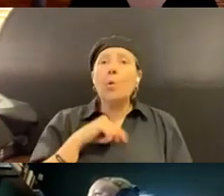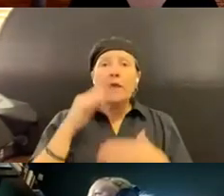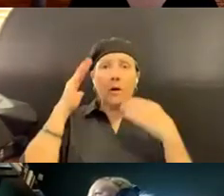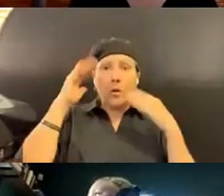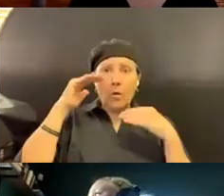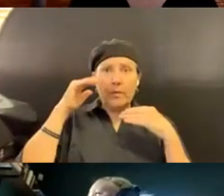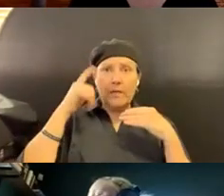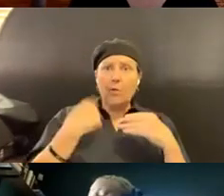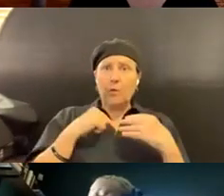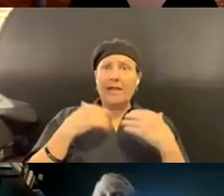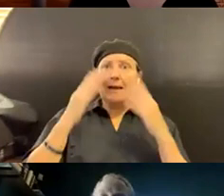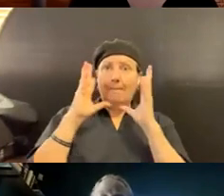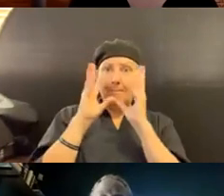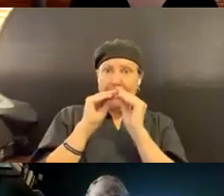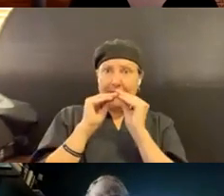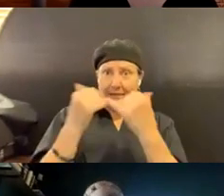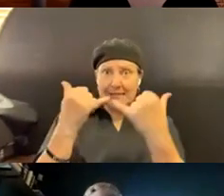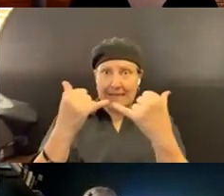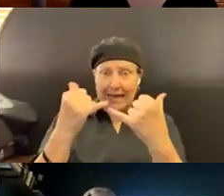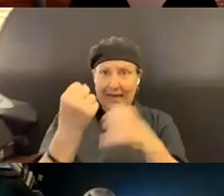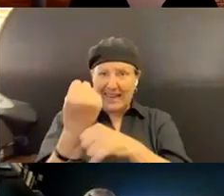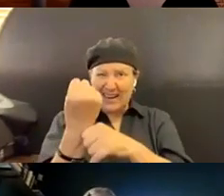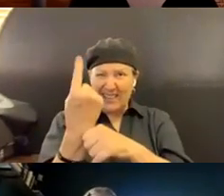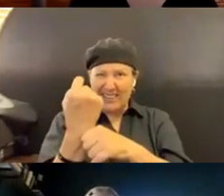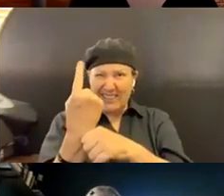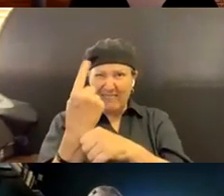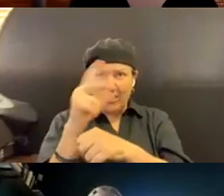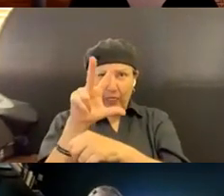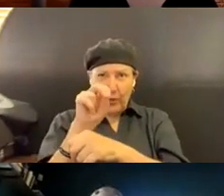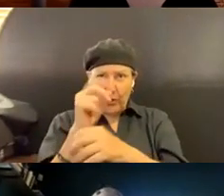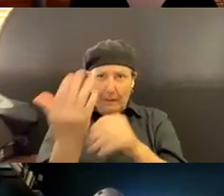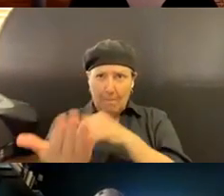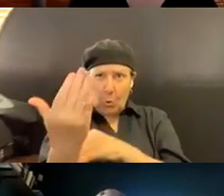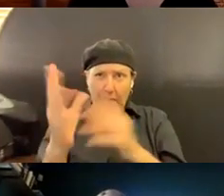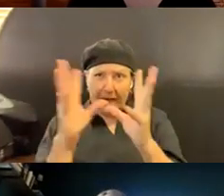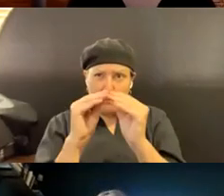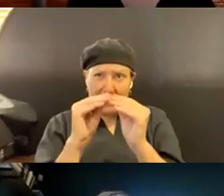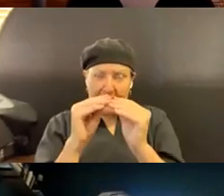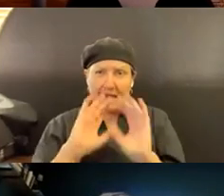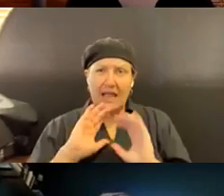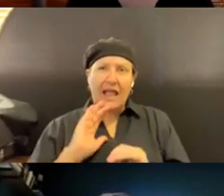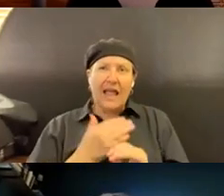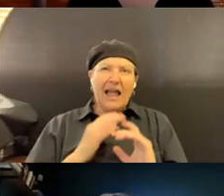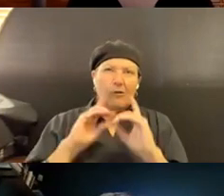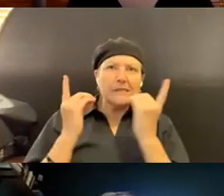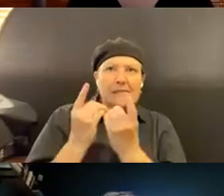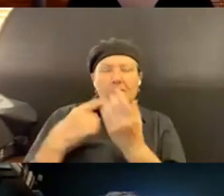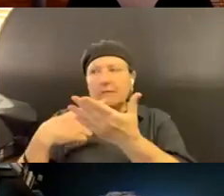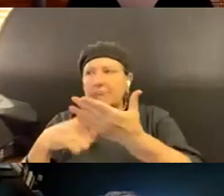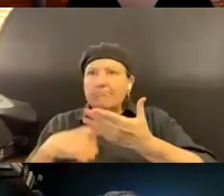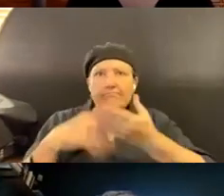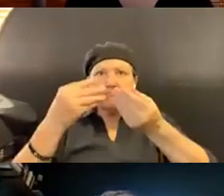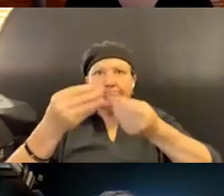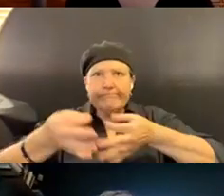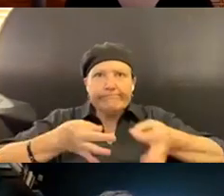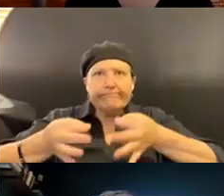meeting today at 11:30, and our district was kind of going over some of that, and they told us that the lessons